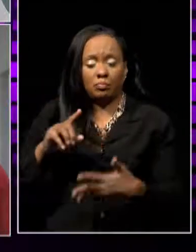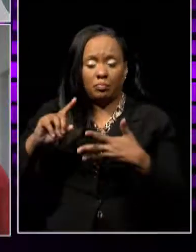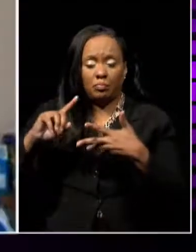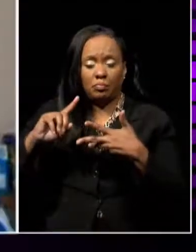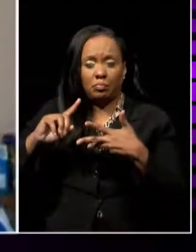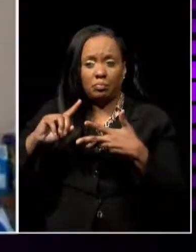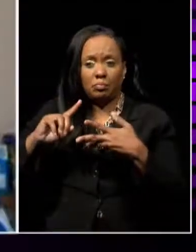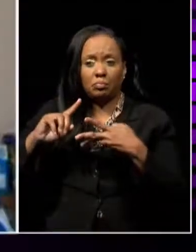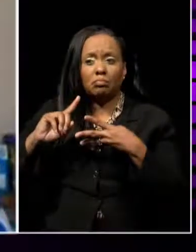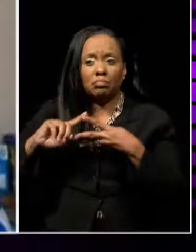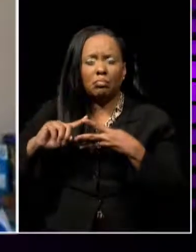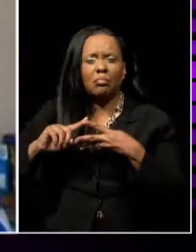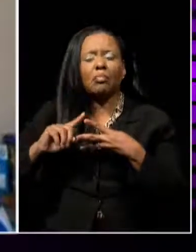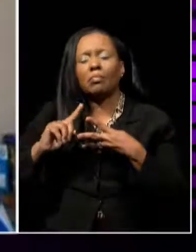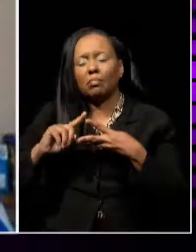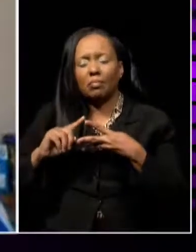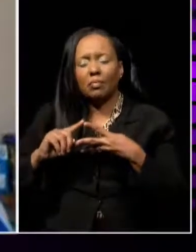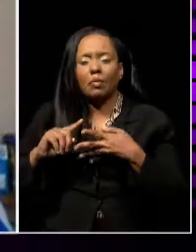emotional well-being?